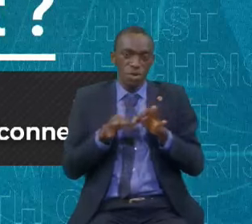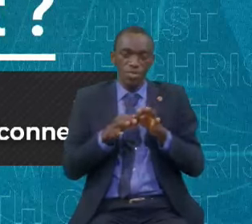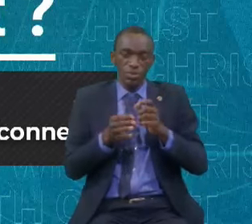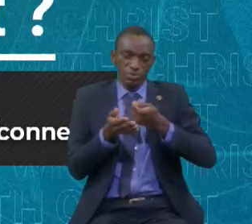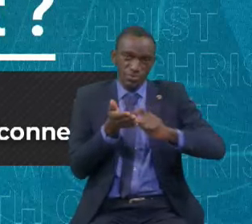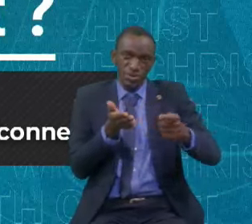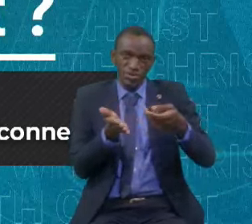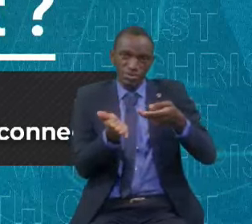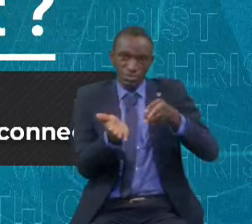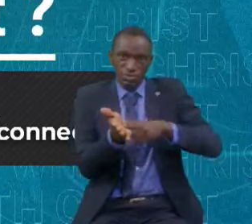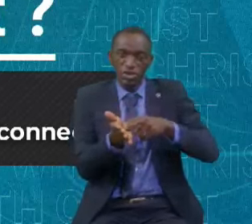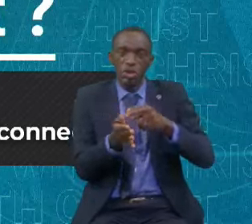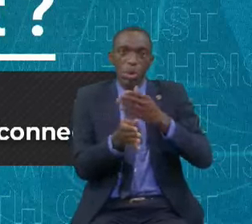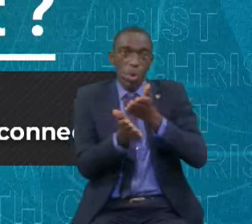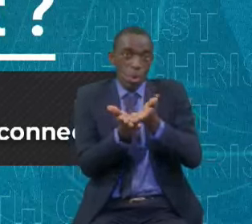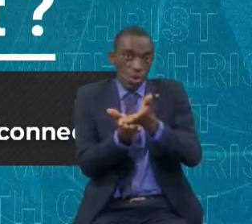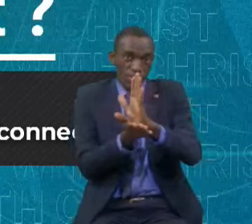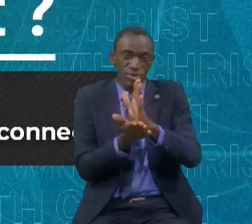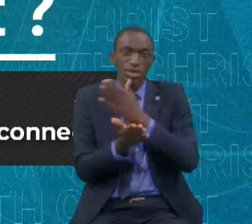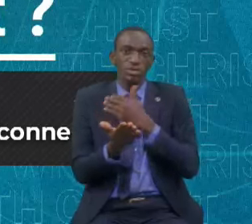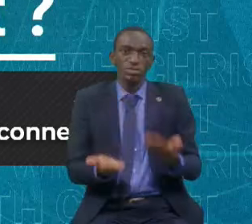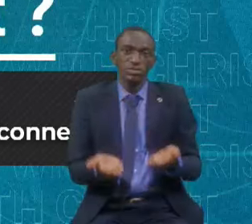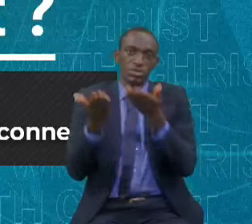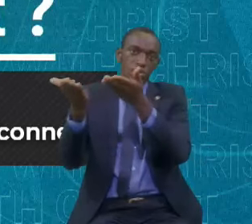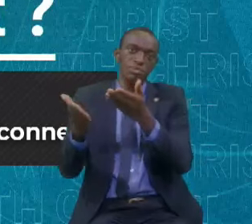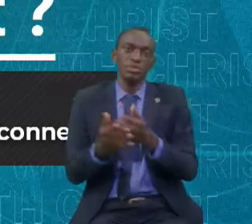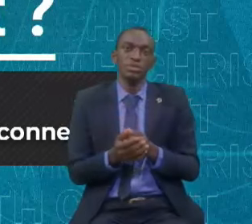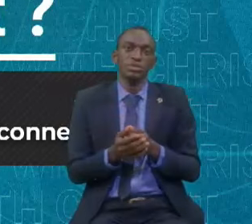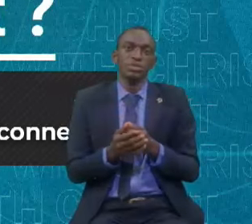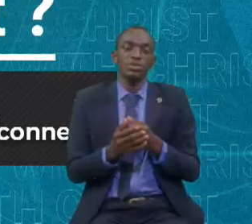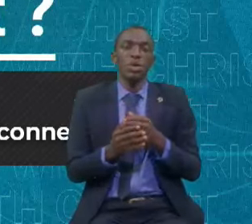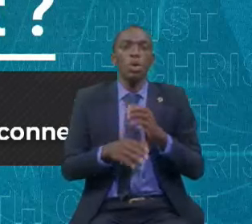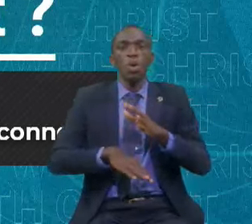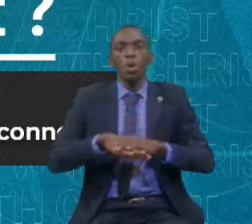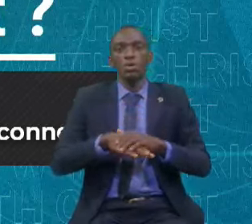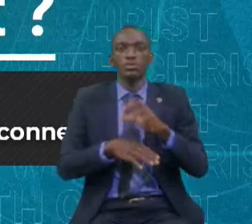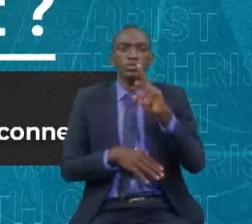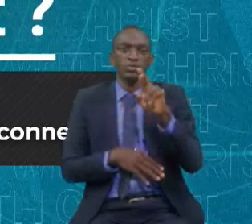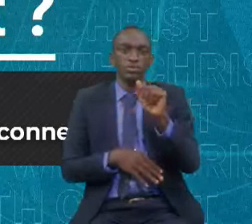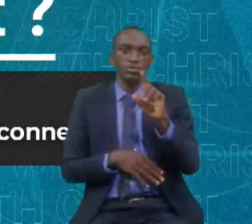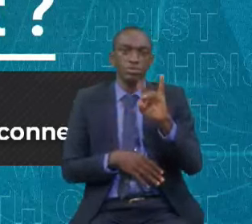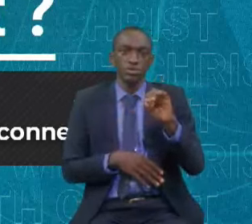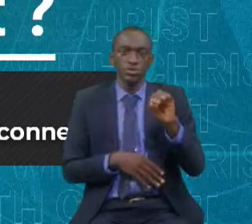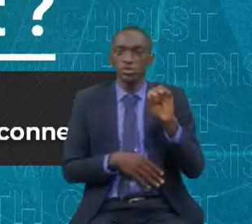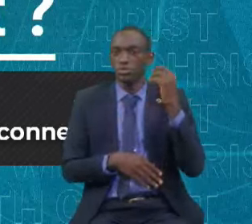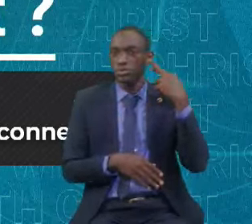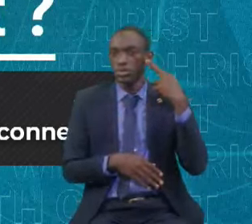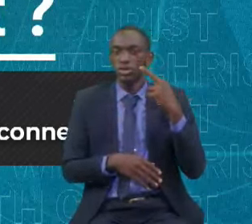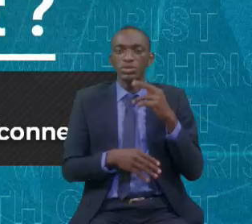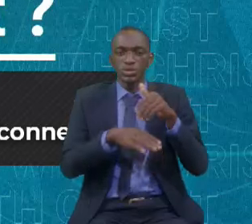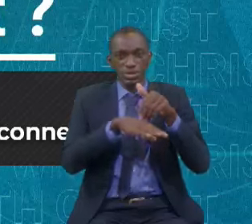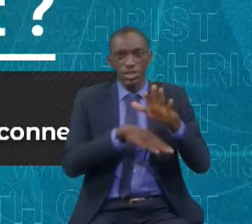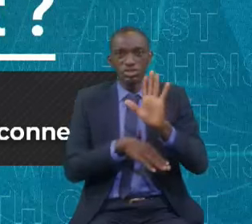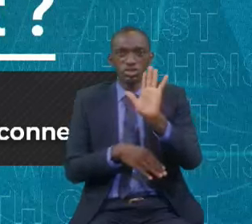radio please send your details your name and your contact